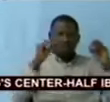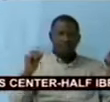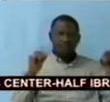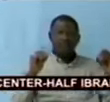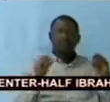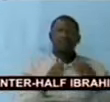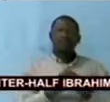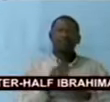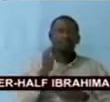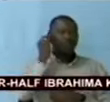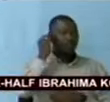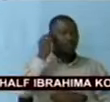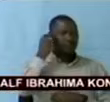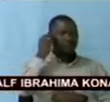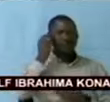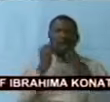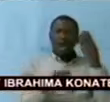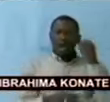How did you know that?